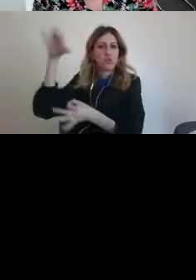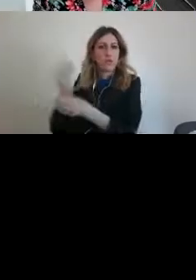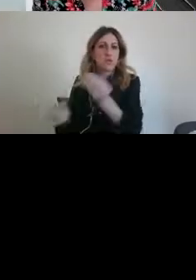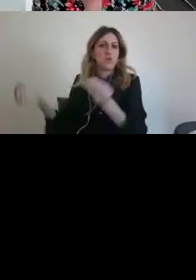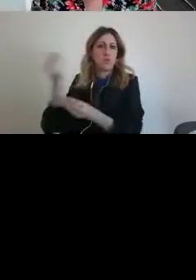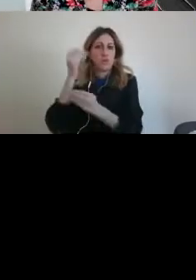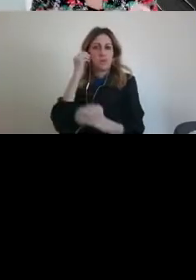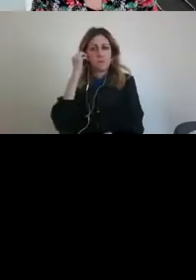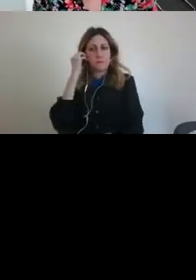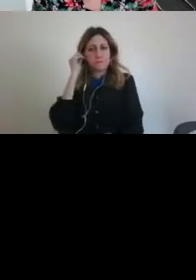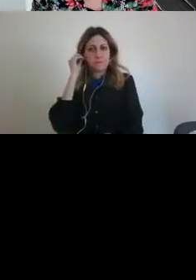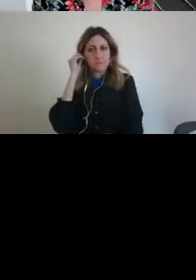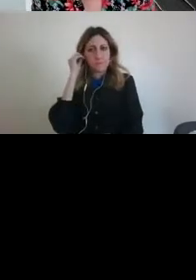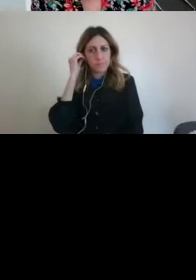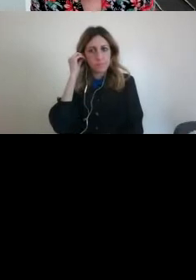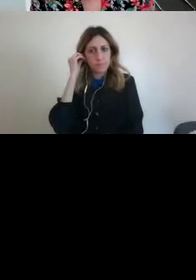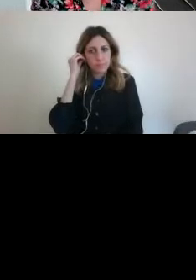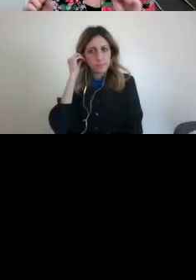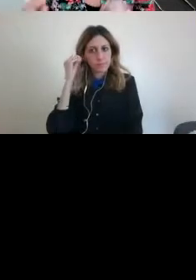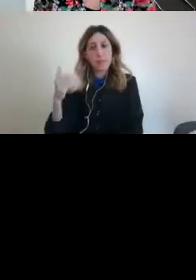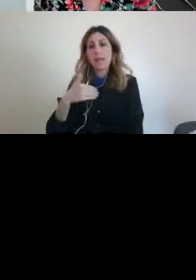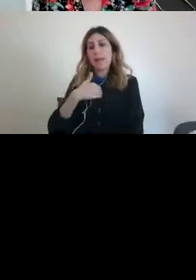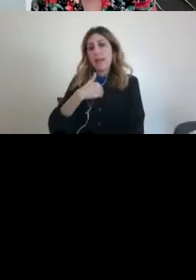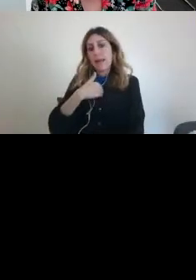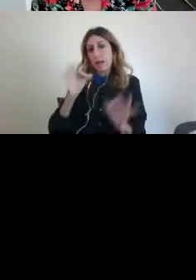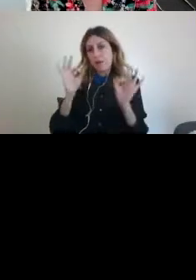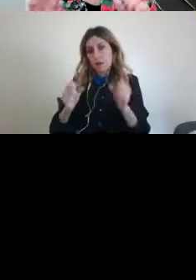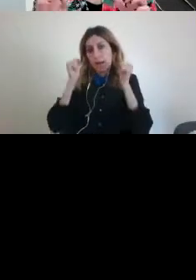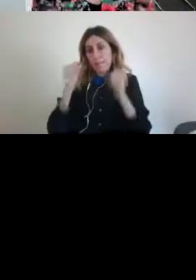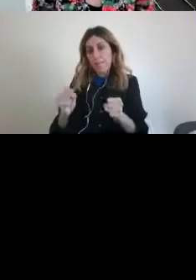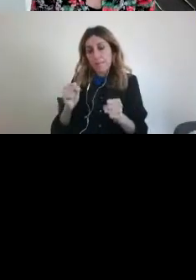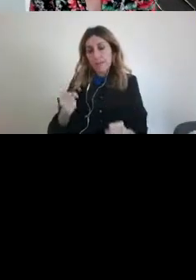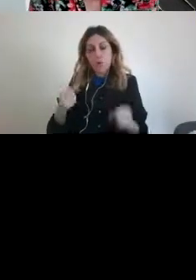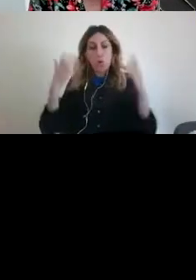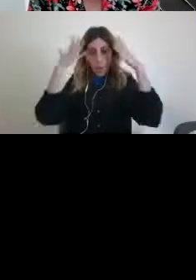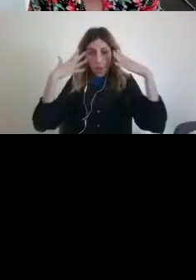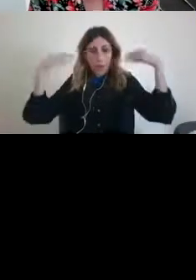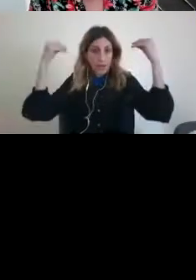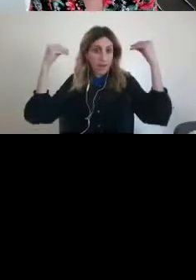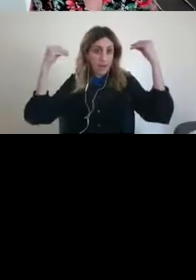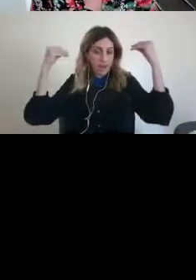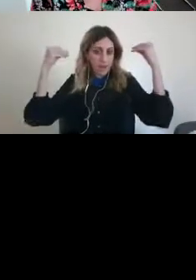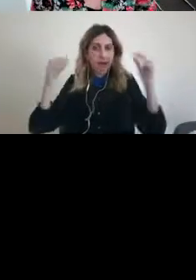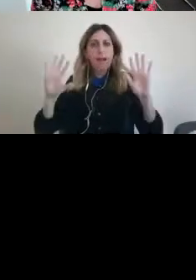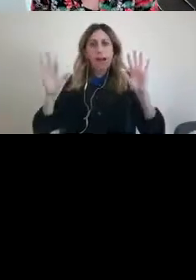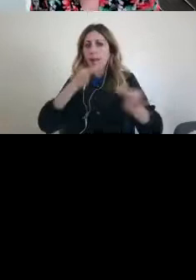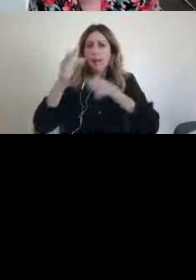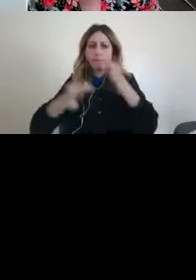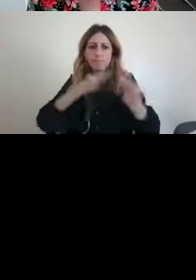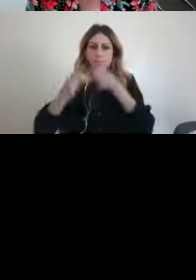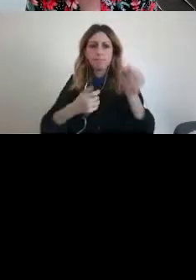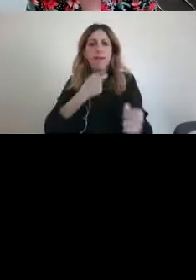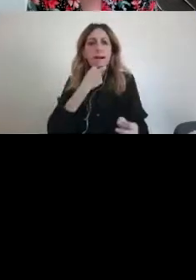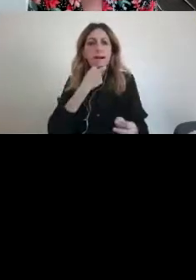in the Netherlands. So I'm using a different language than the location I'm in. I wrote a typo in this example, and I